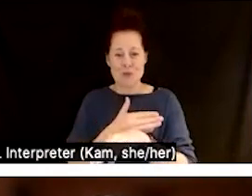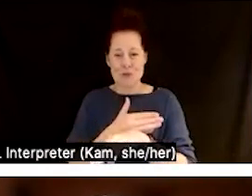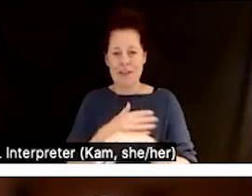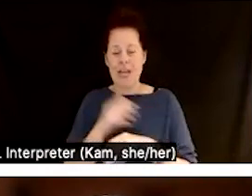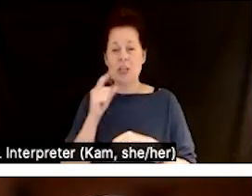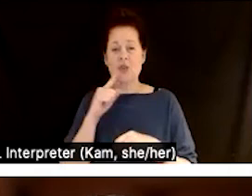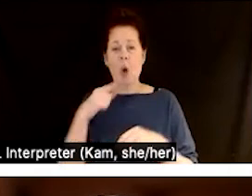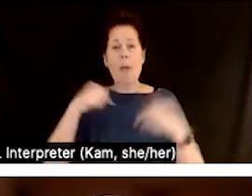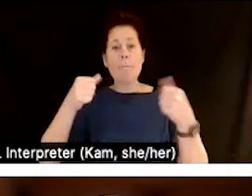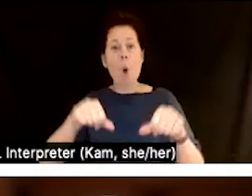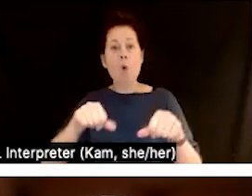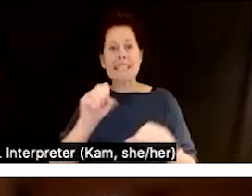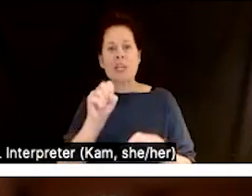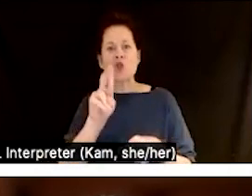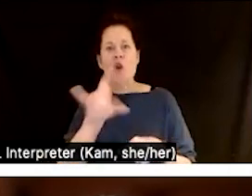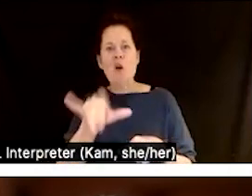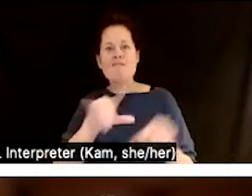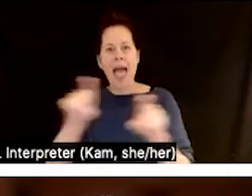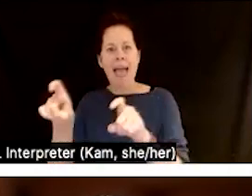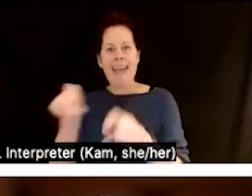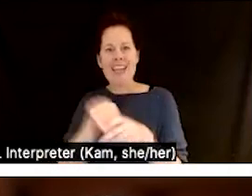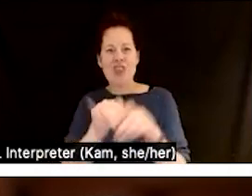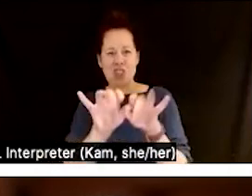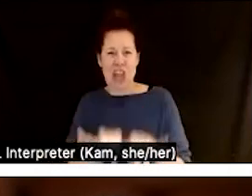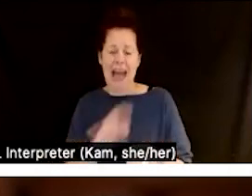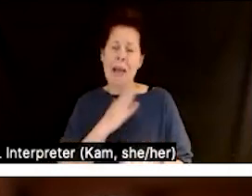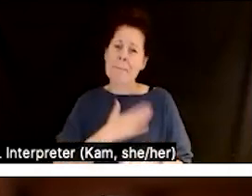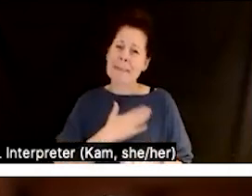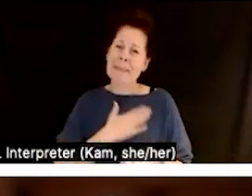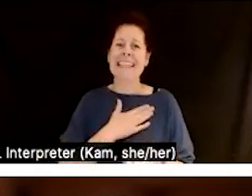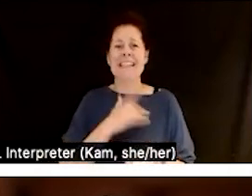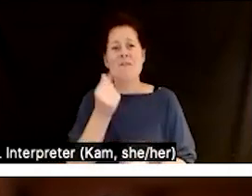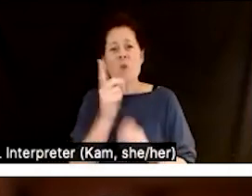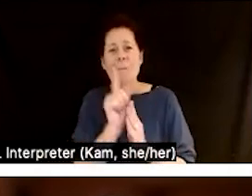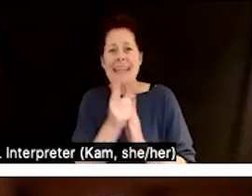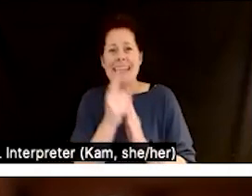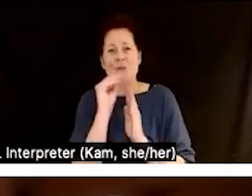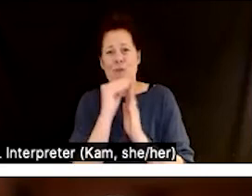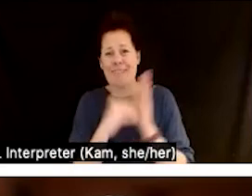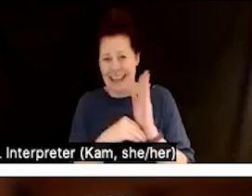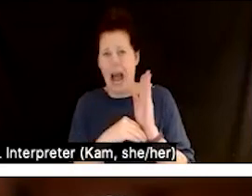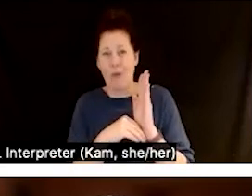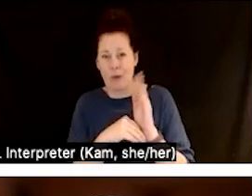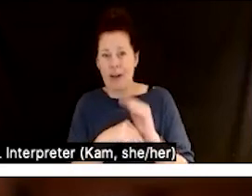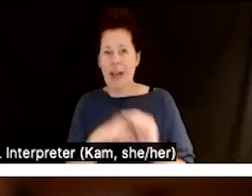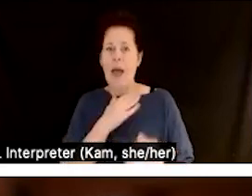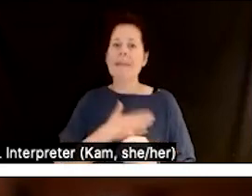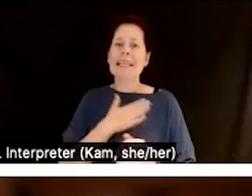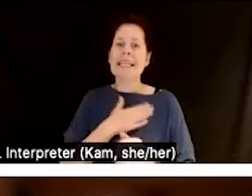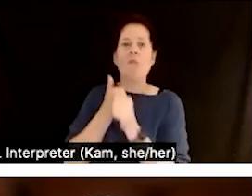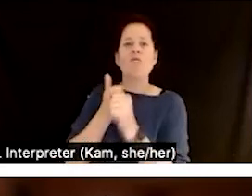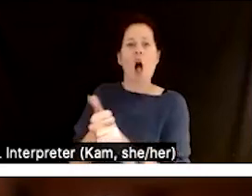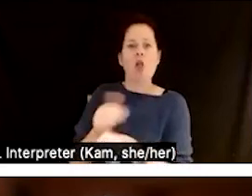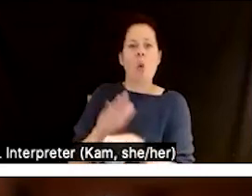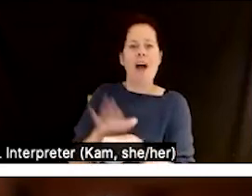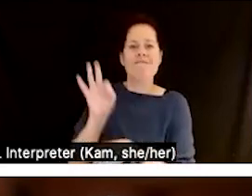in the chat. Please take a few minutes to fill that out. And follow us on Facebook, subscribe to our YouTube channel, and